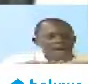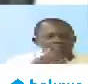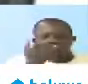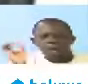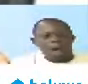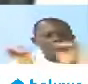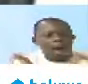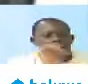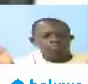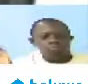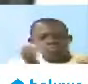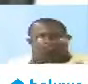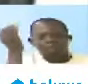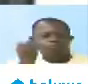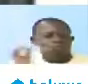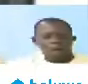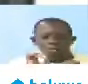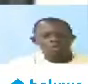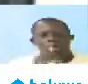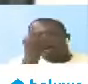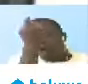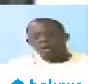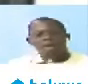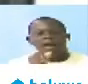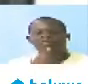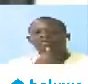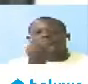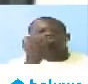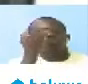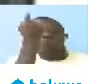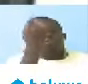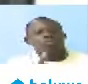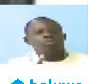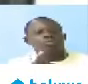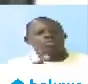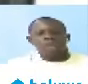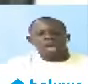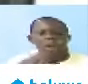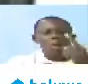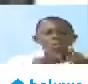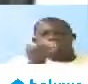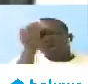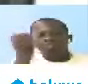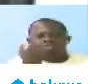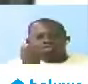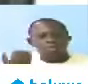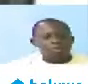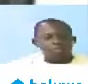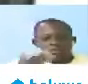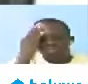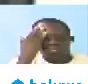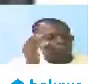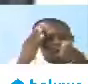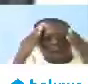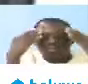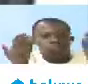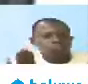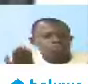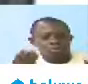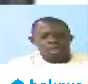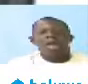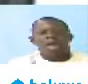ko buka fe bari kumsa yu facility oso ro nyamenda. Breakfast is not much noon, but they have facilities. Bari ala